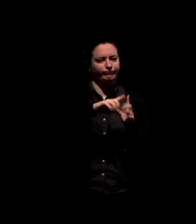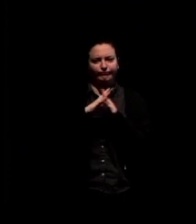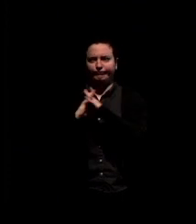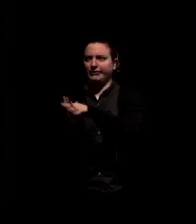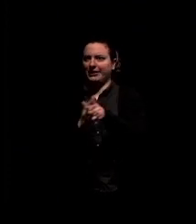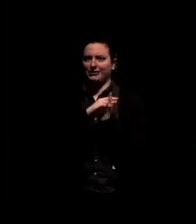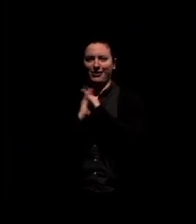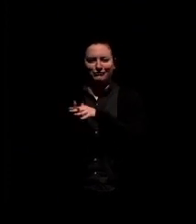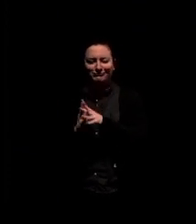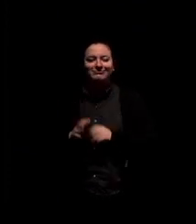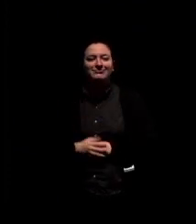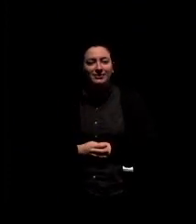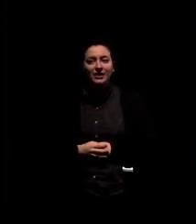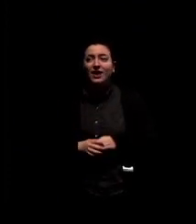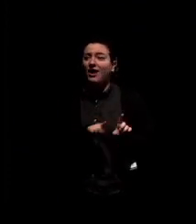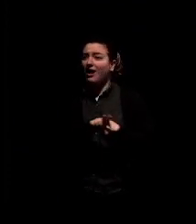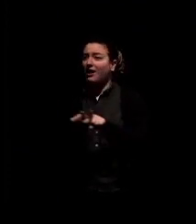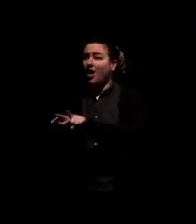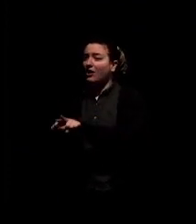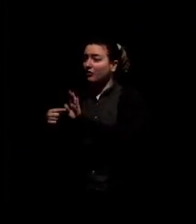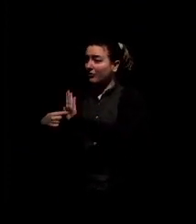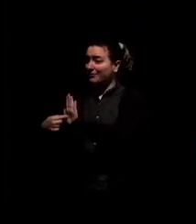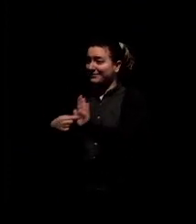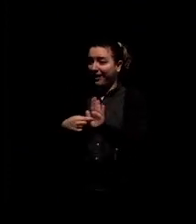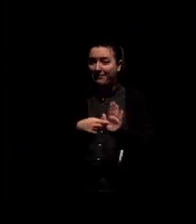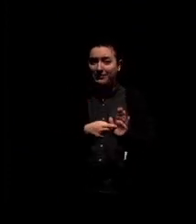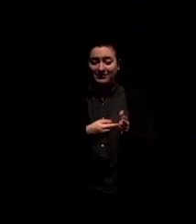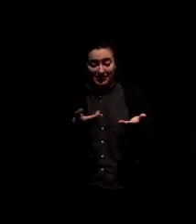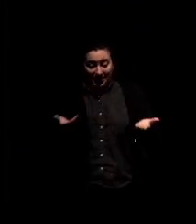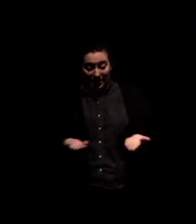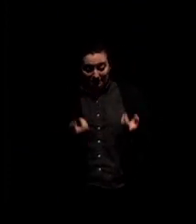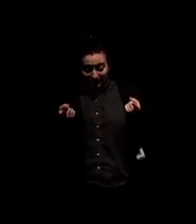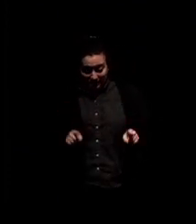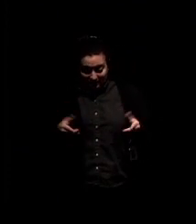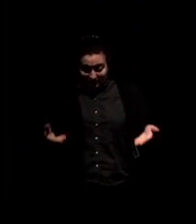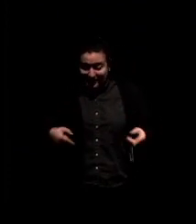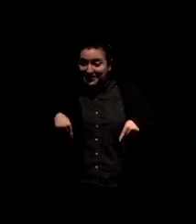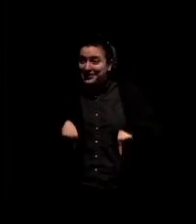of things that are happening right here in Minnesota to address these populations.